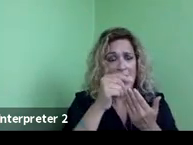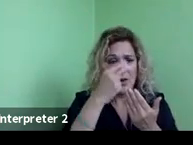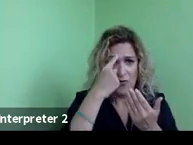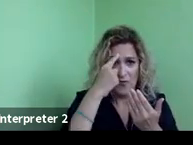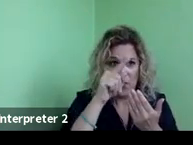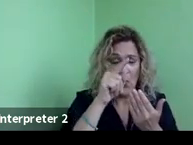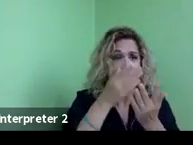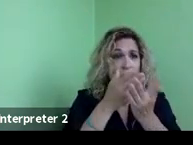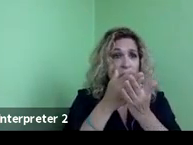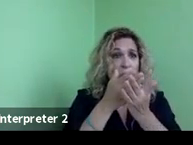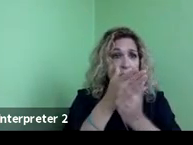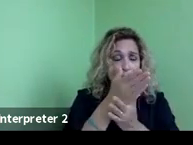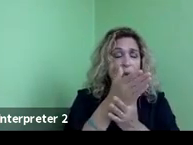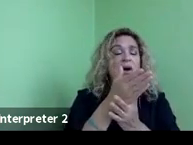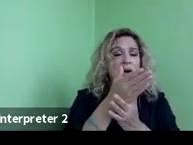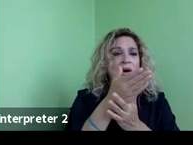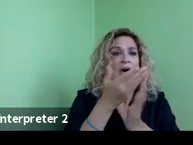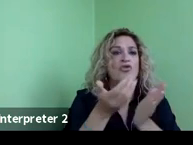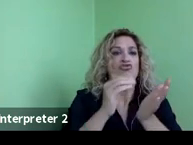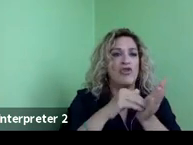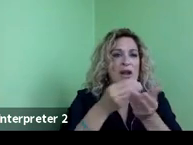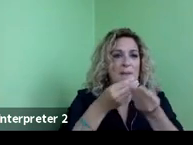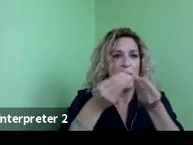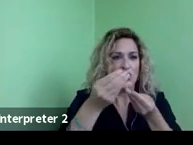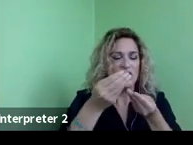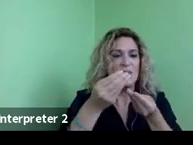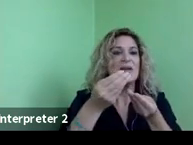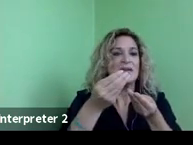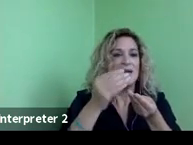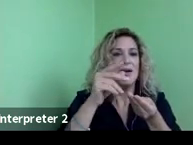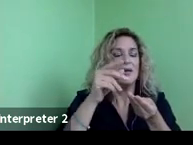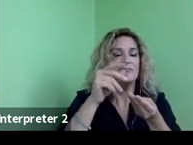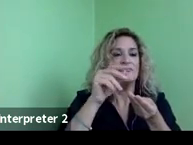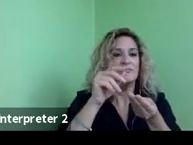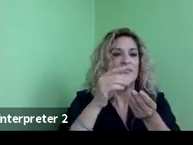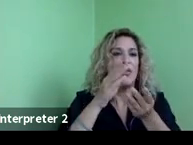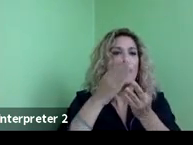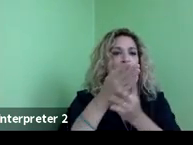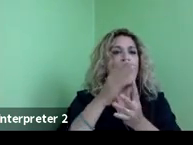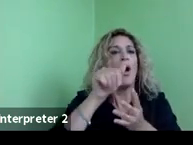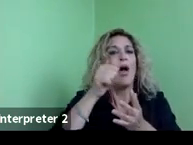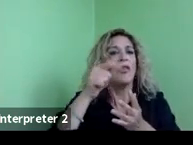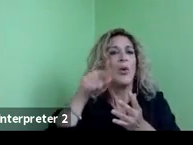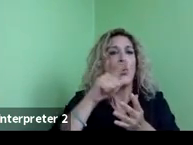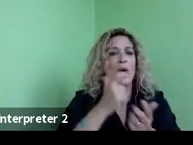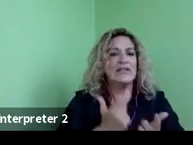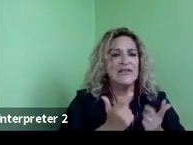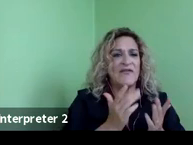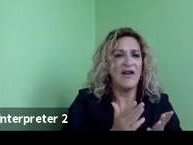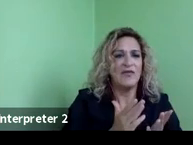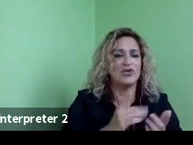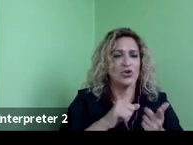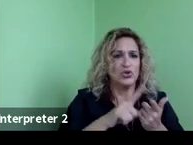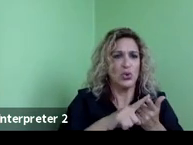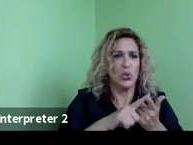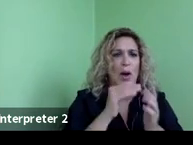reimbursement process, which required survivors to apply for public assistance. This, as you can